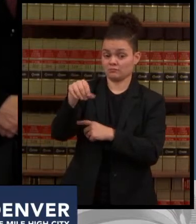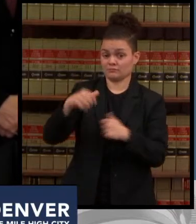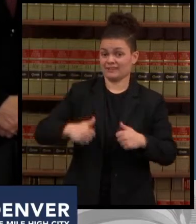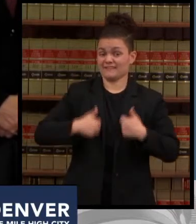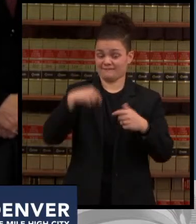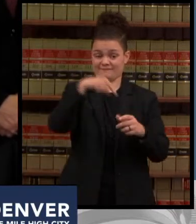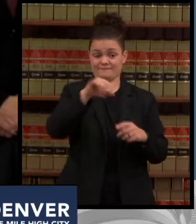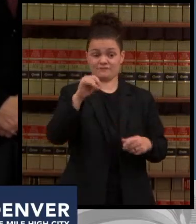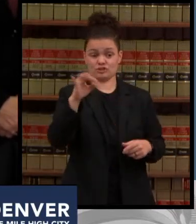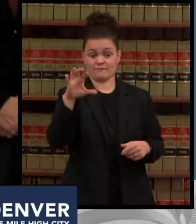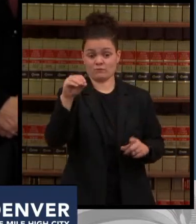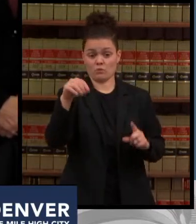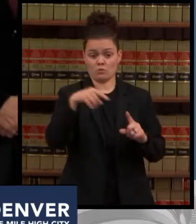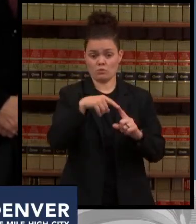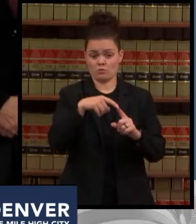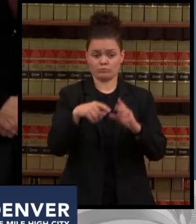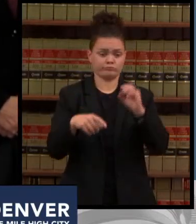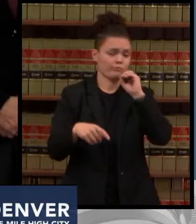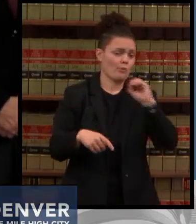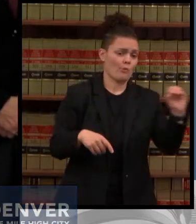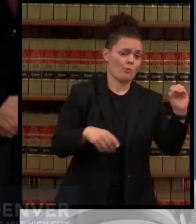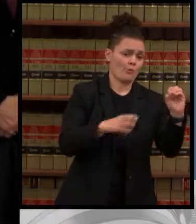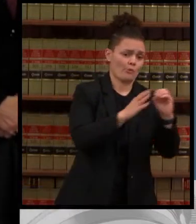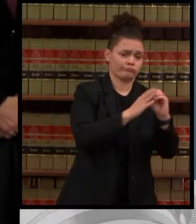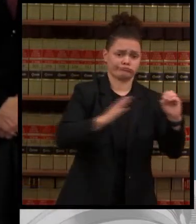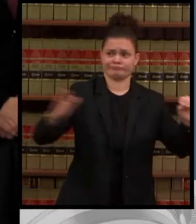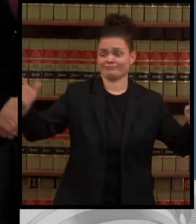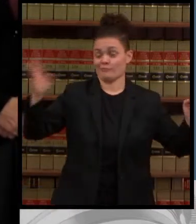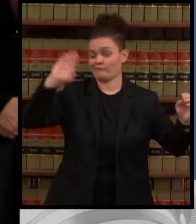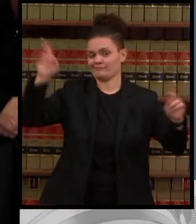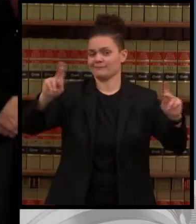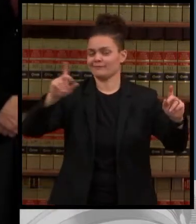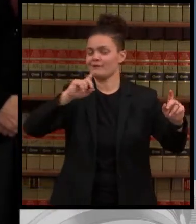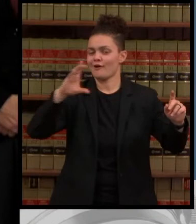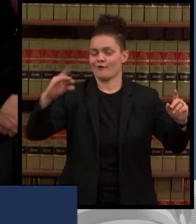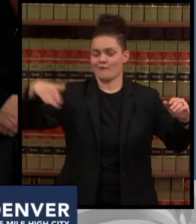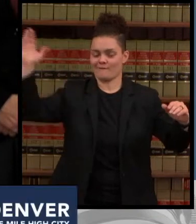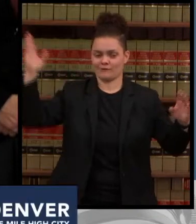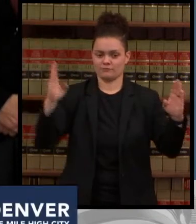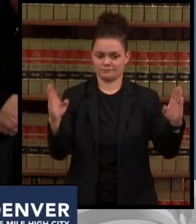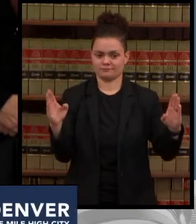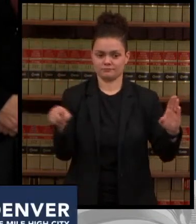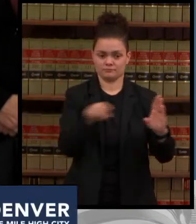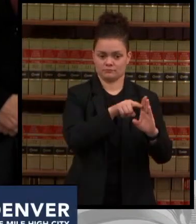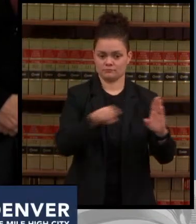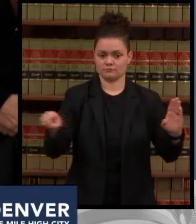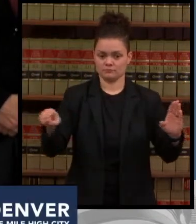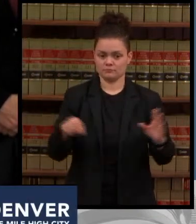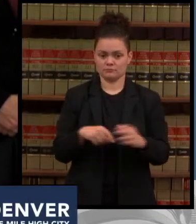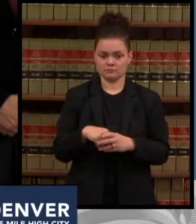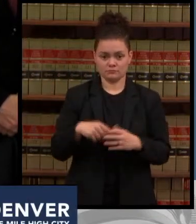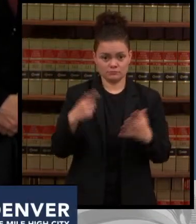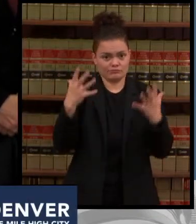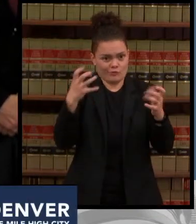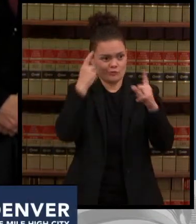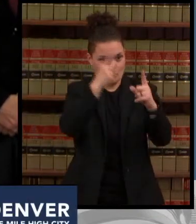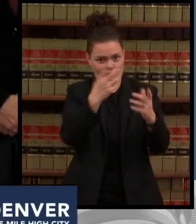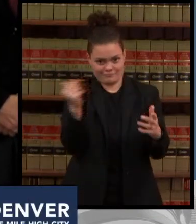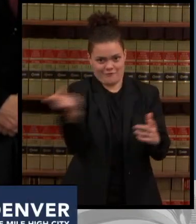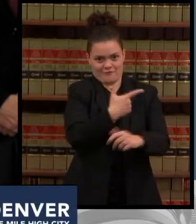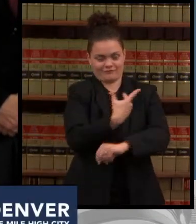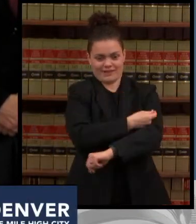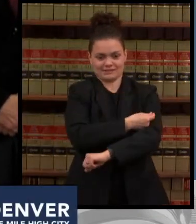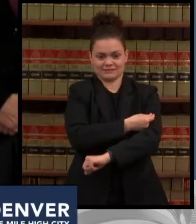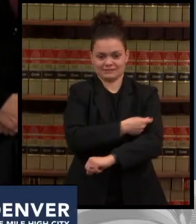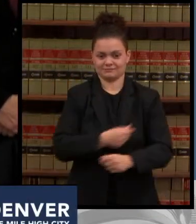age 0 over 100, are fully vaccinated. Those are your patrons. Those are your customers. So I know you might get a